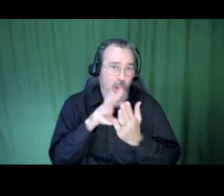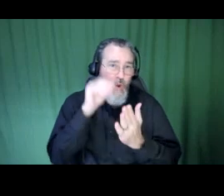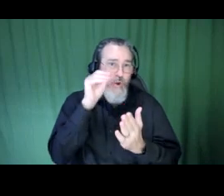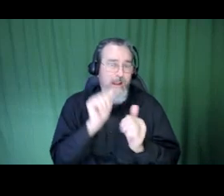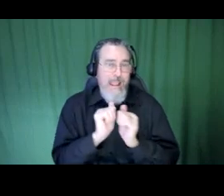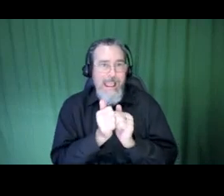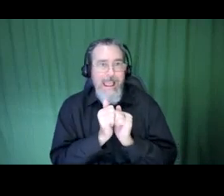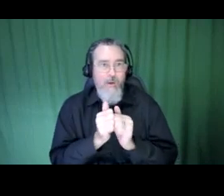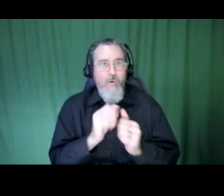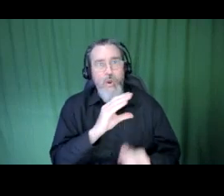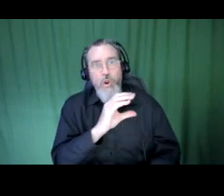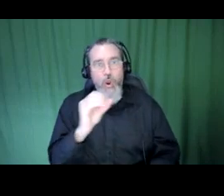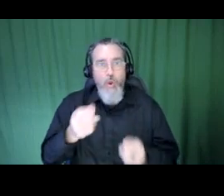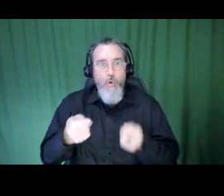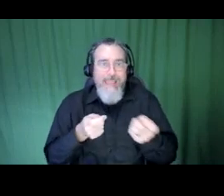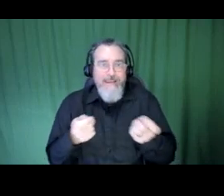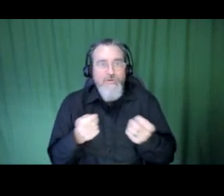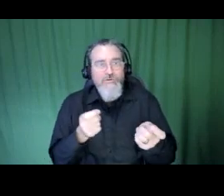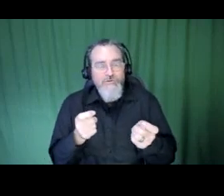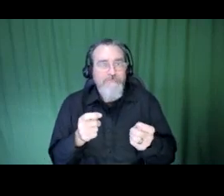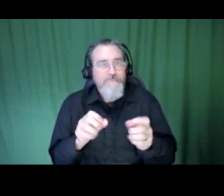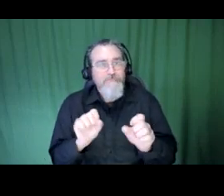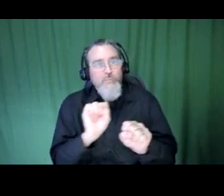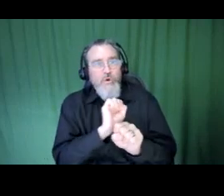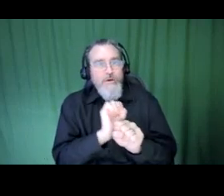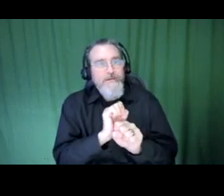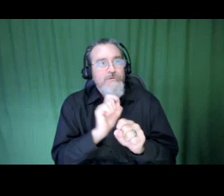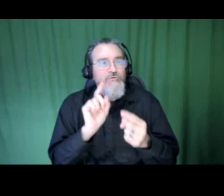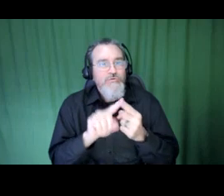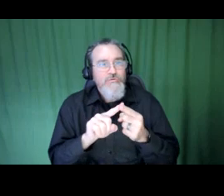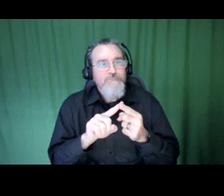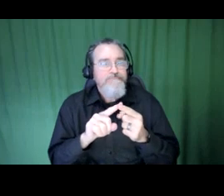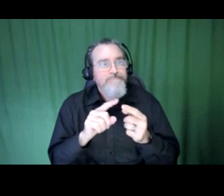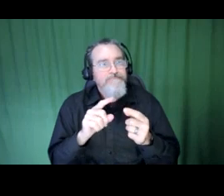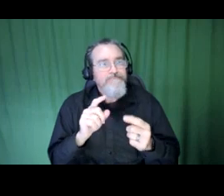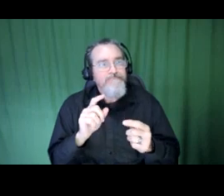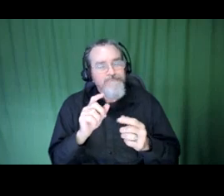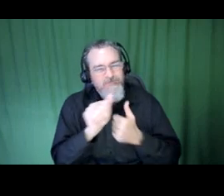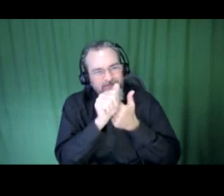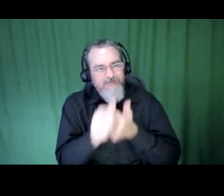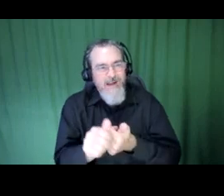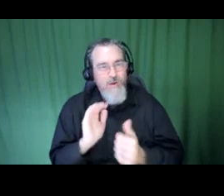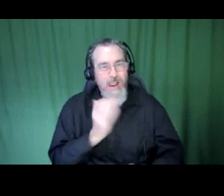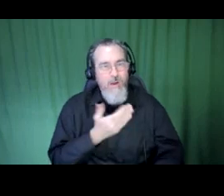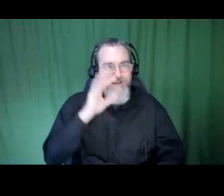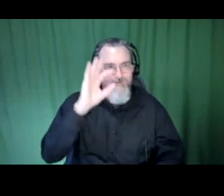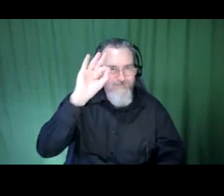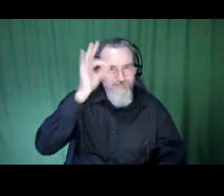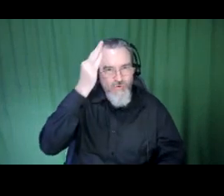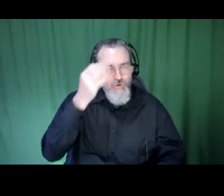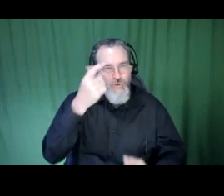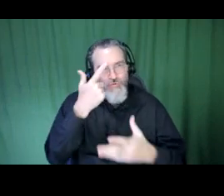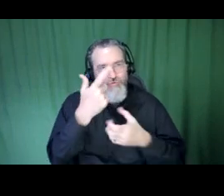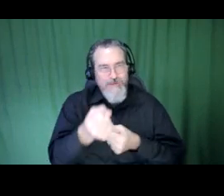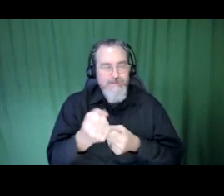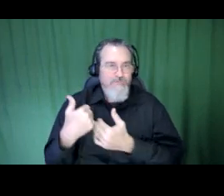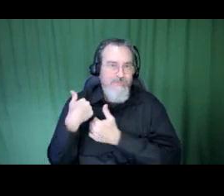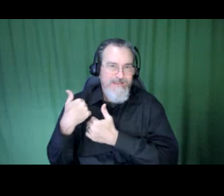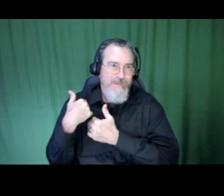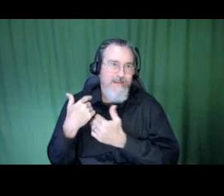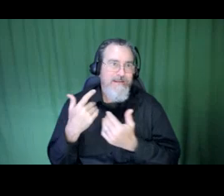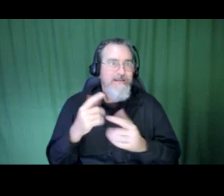and to uphold a lot of our federal trust responsibility and redesign existing programs to better serve our